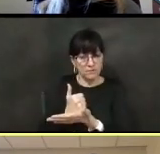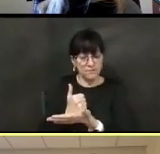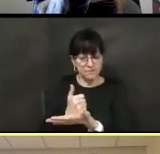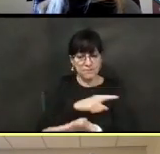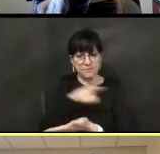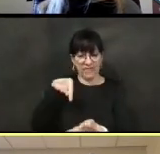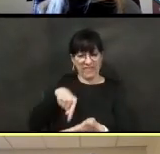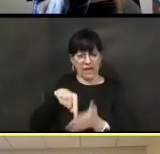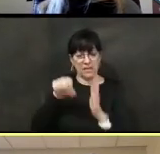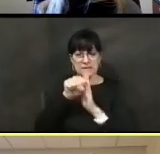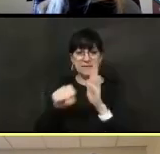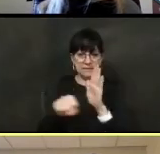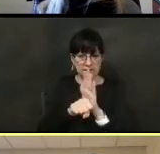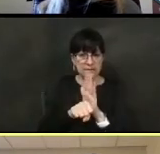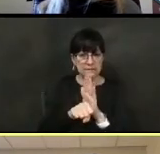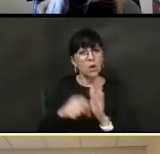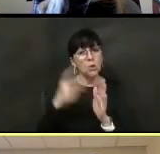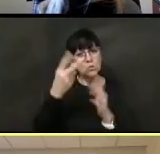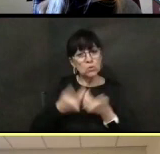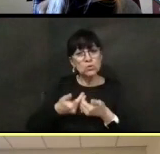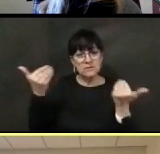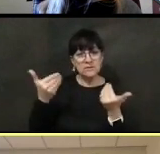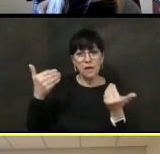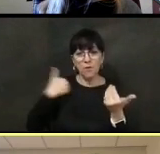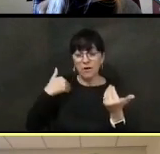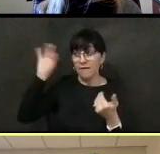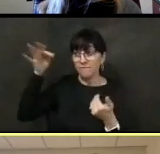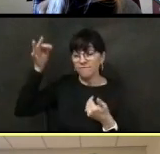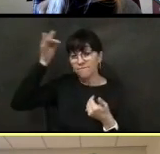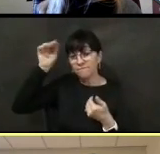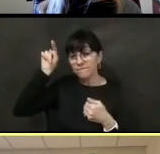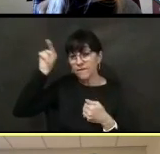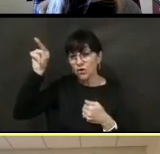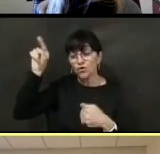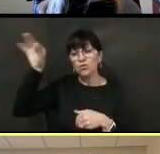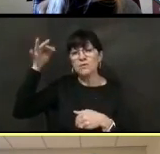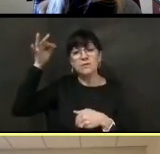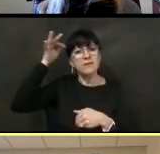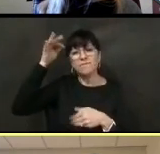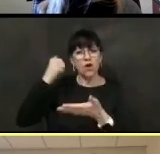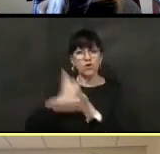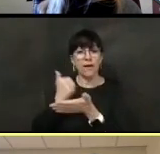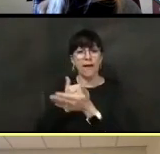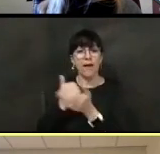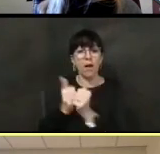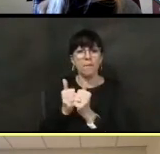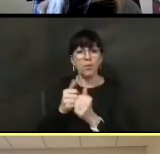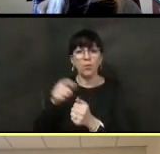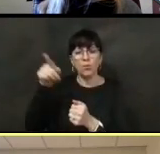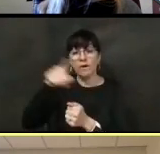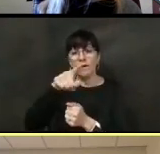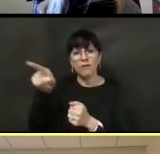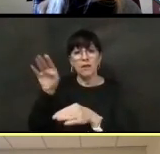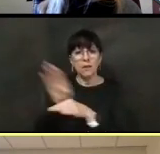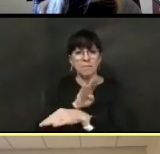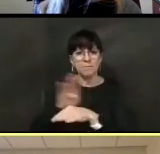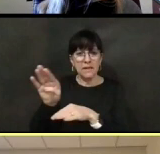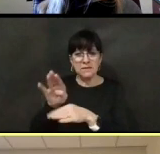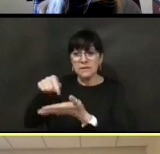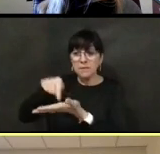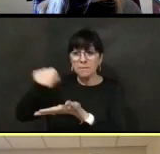given the resources of the federal government, is the Payroll Protection Plan. And that is a loan, a forgivable loan that's issued